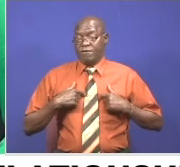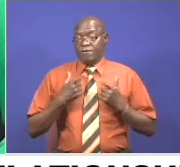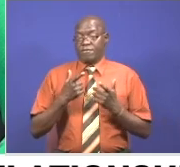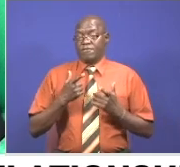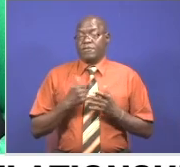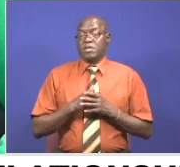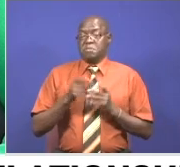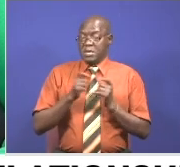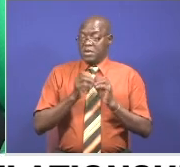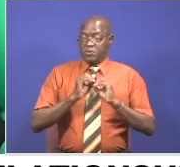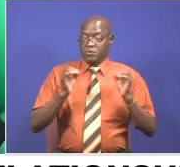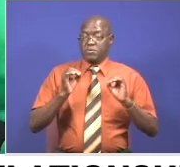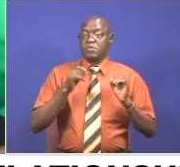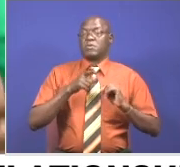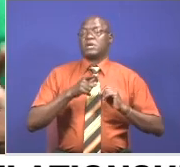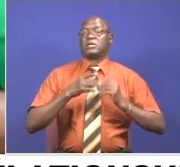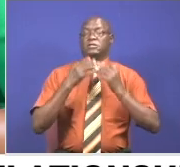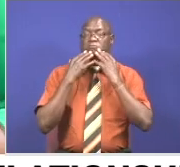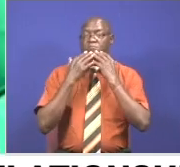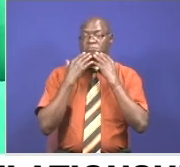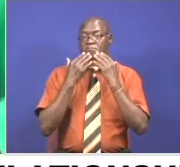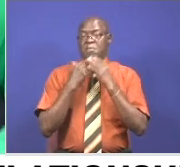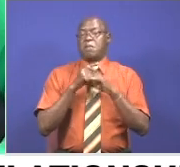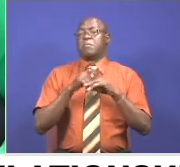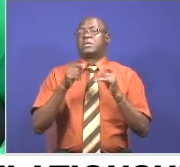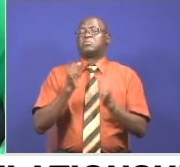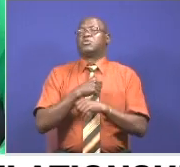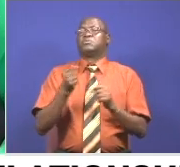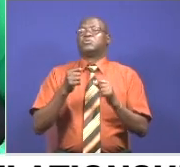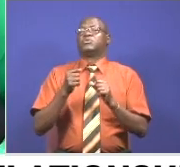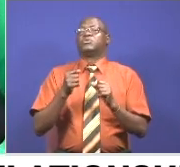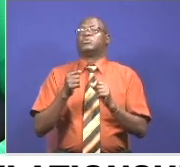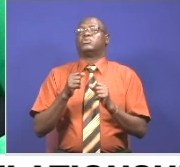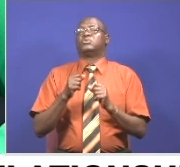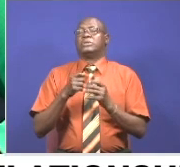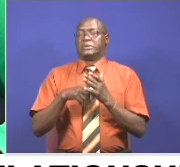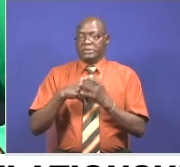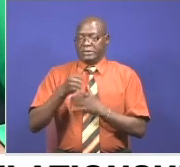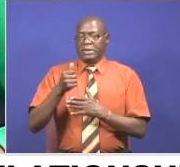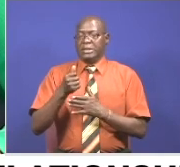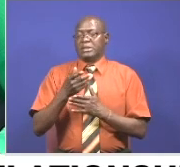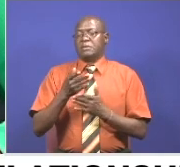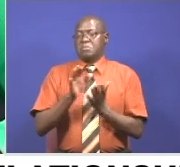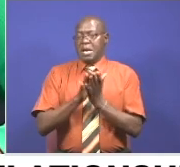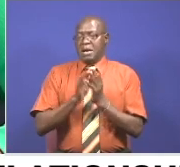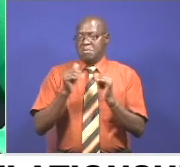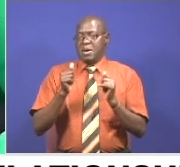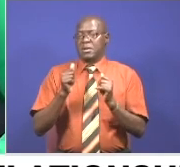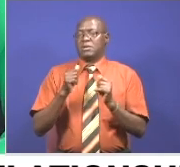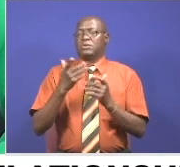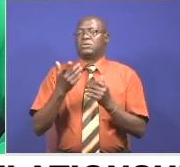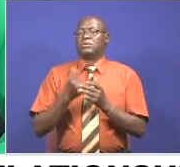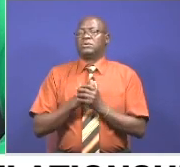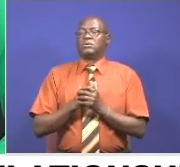cannot afford and you are waiting for people to, you know, support you, and it is like if they do not support, they are no longer friends,